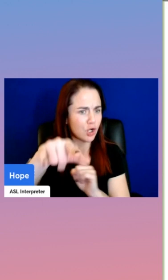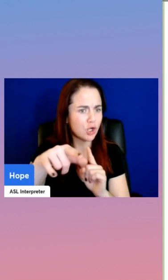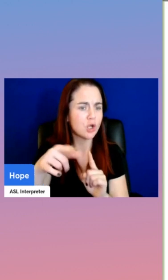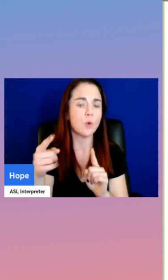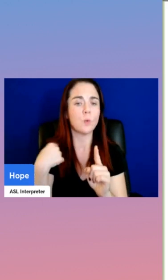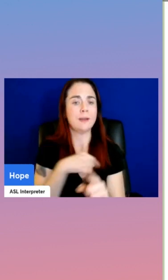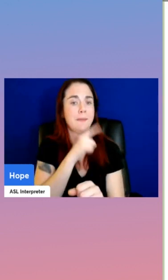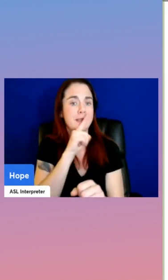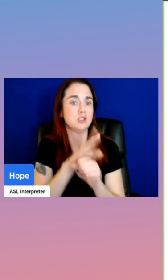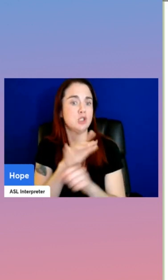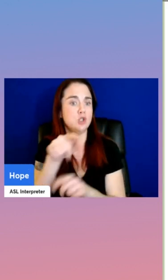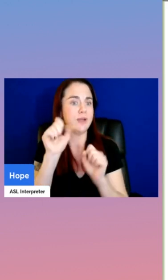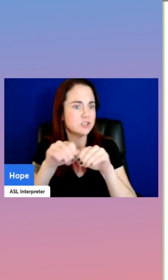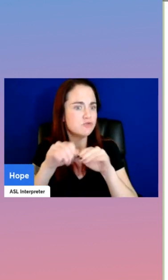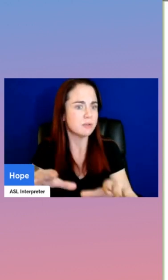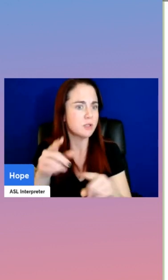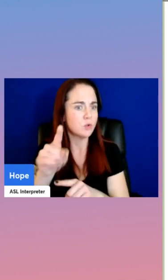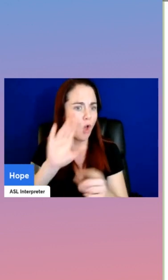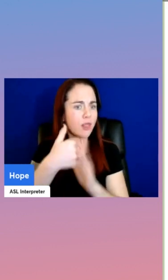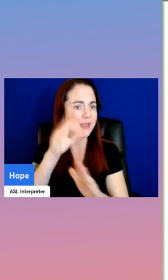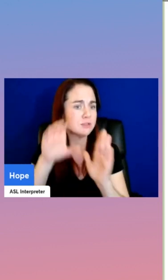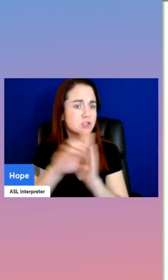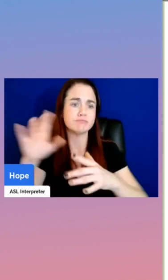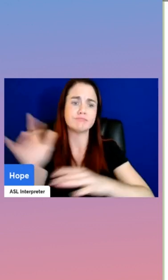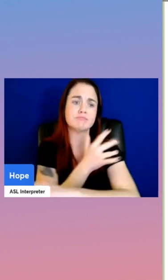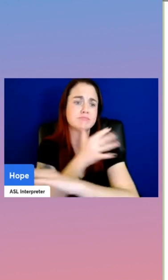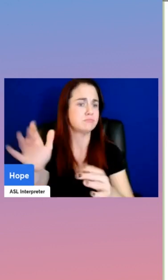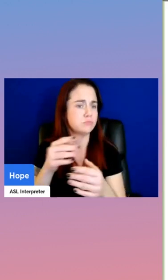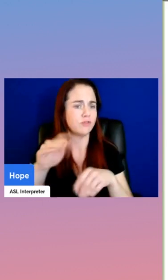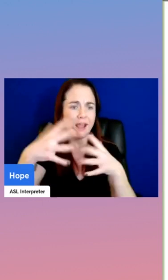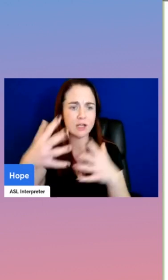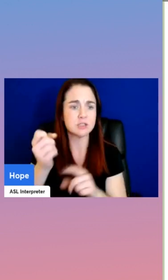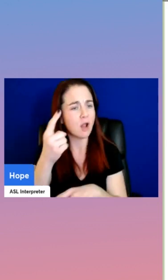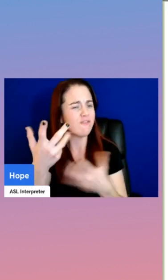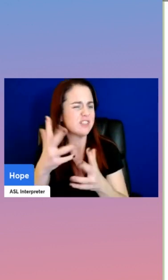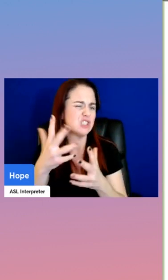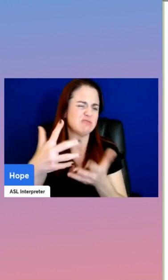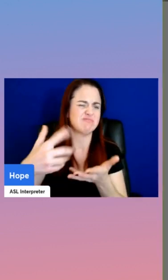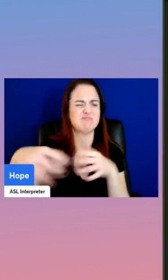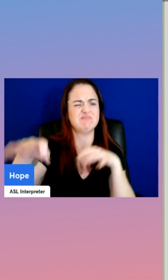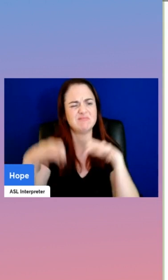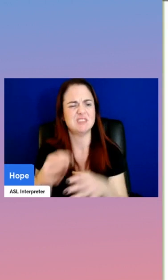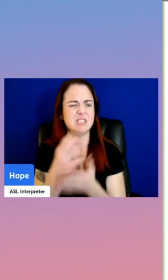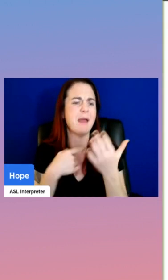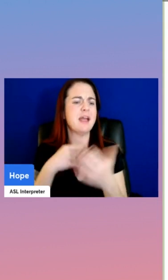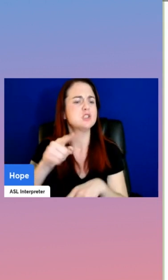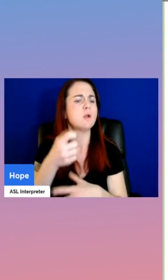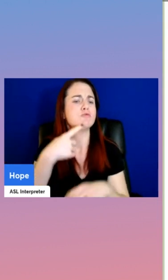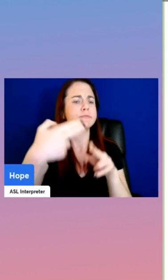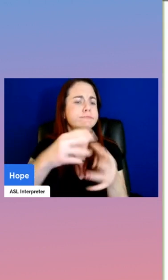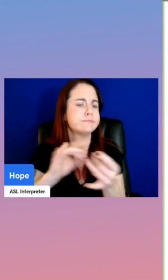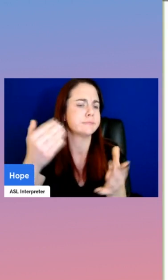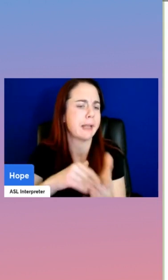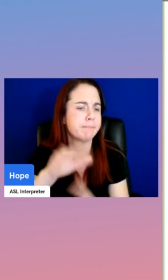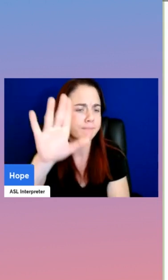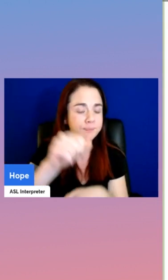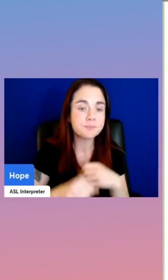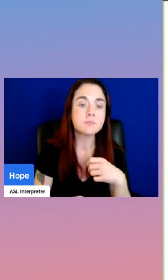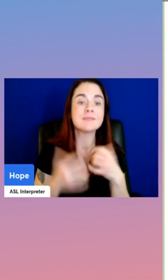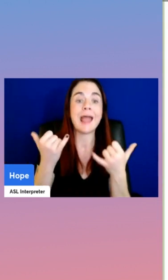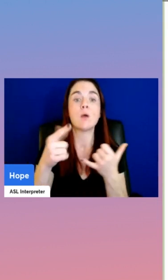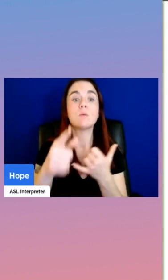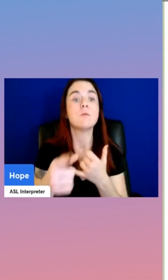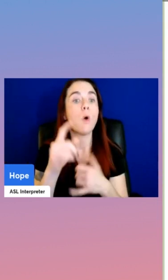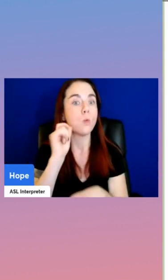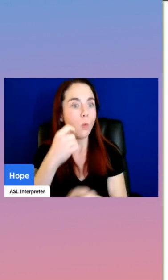sure you can distribute your OS images across all cloud service providers. But we already spent some time on this. I just wanted to reiterate that. What's also